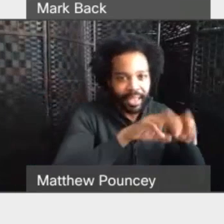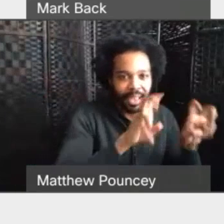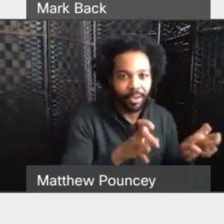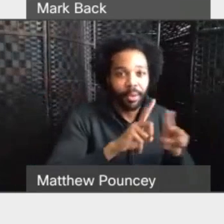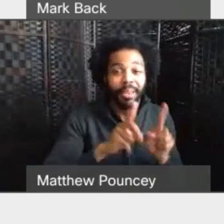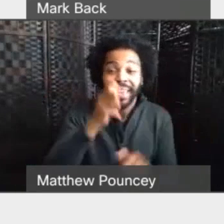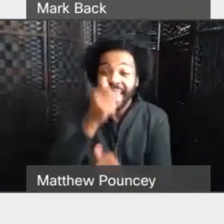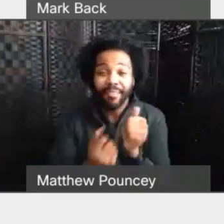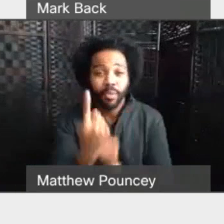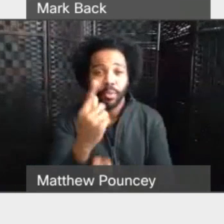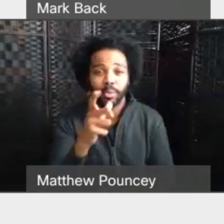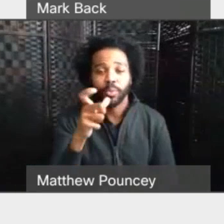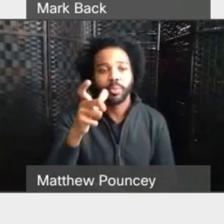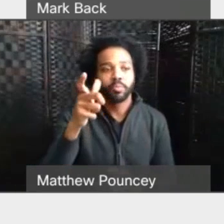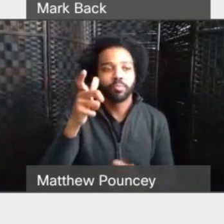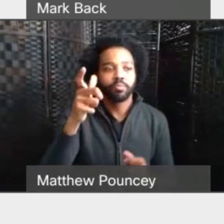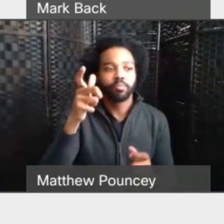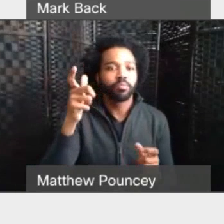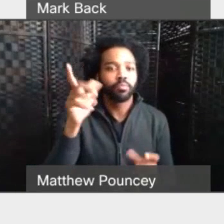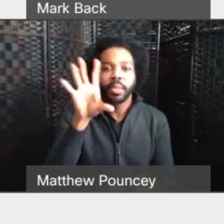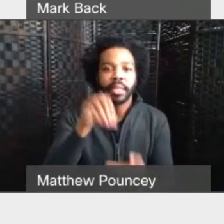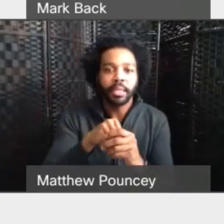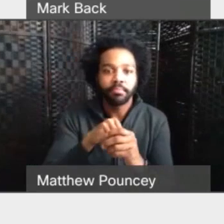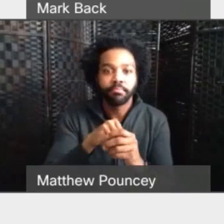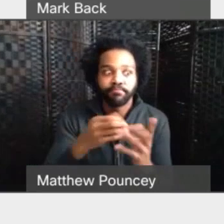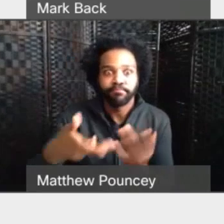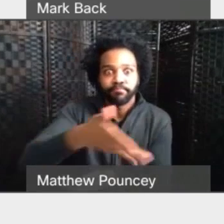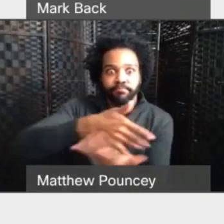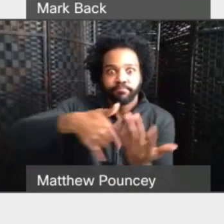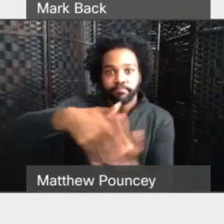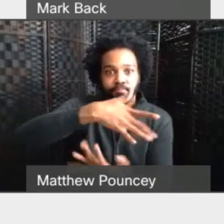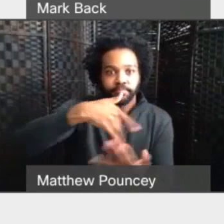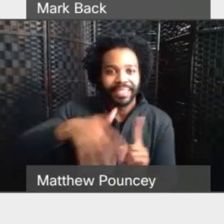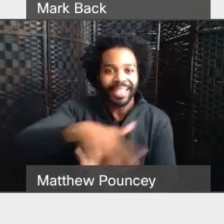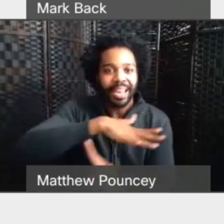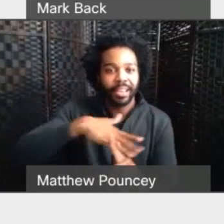who is in a congregate setting with DDA, which is